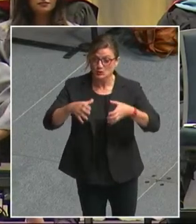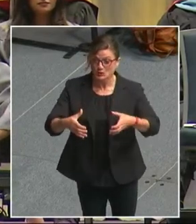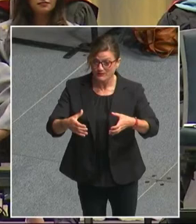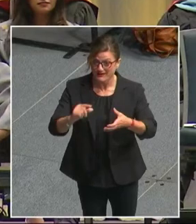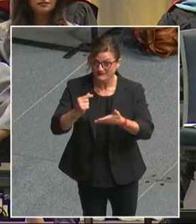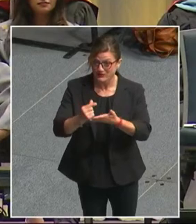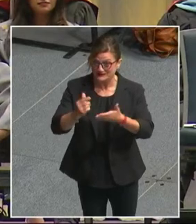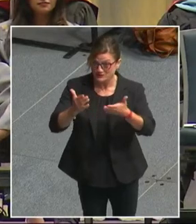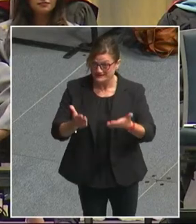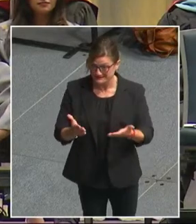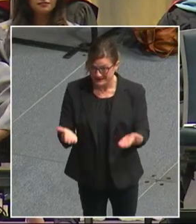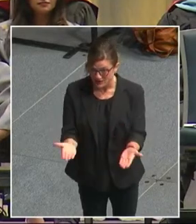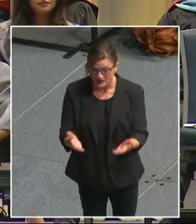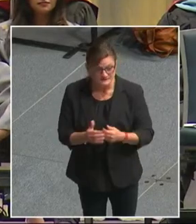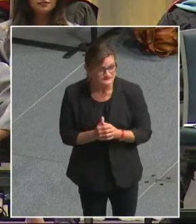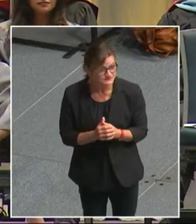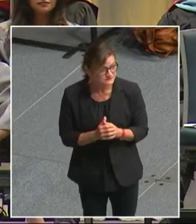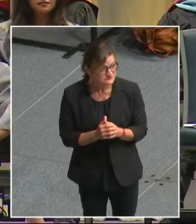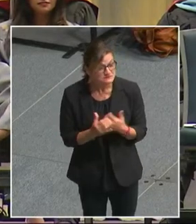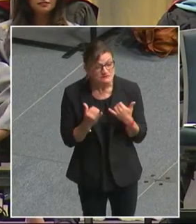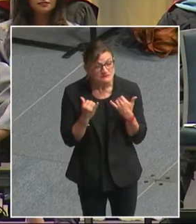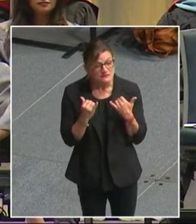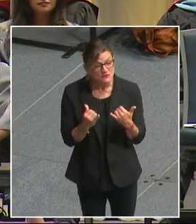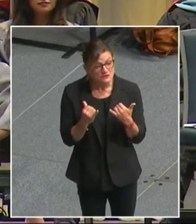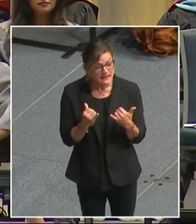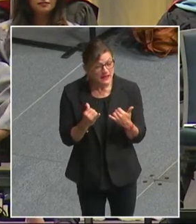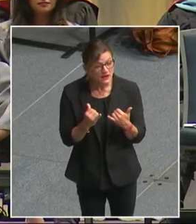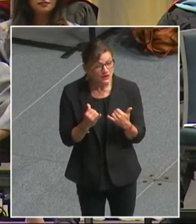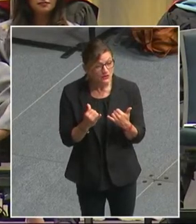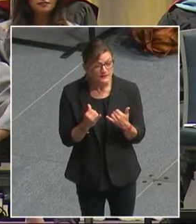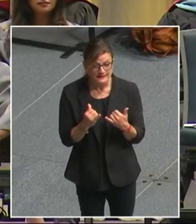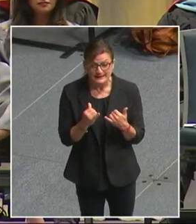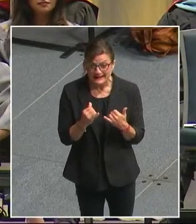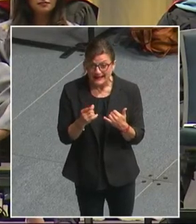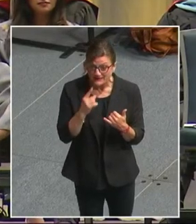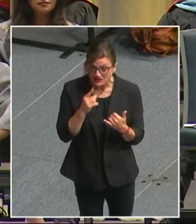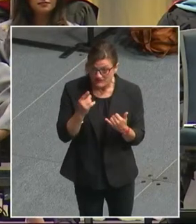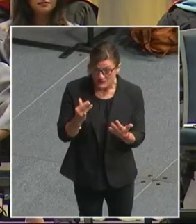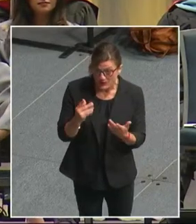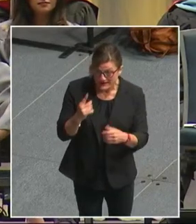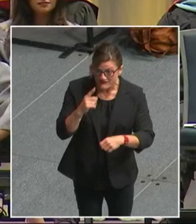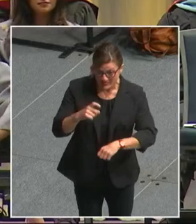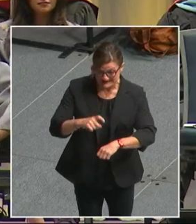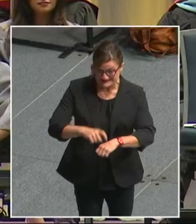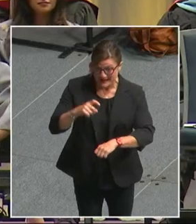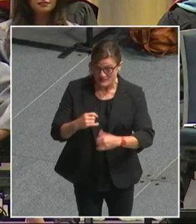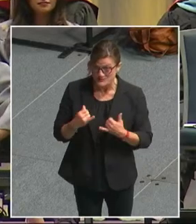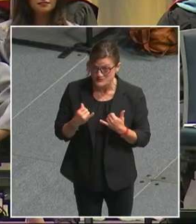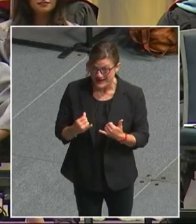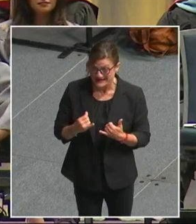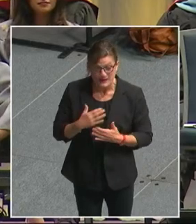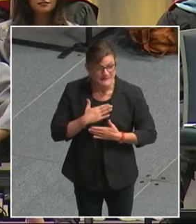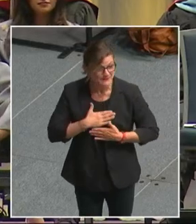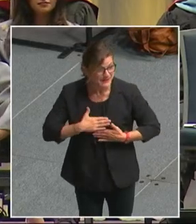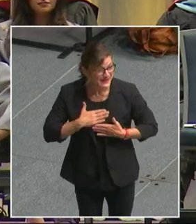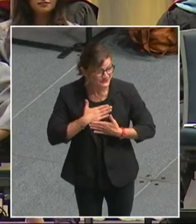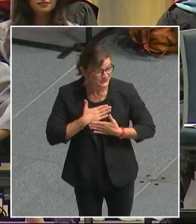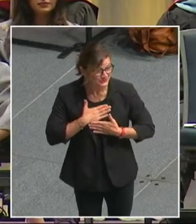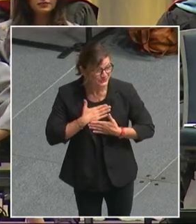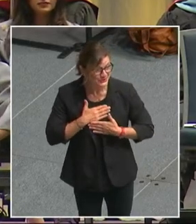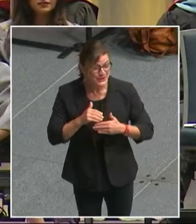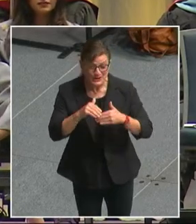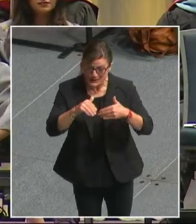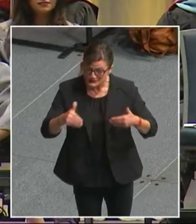graduates here today. And so now we come to the time that I think all of you have been waiting for, and it is my pleasure to welcome